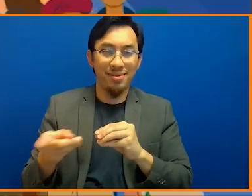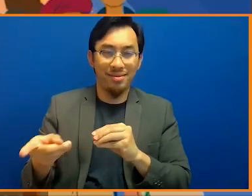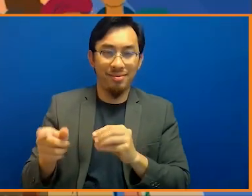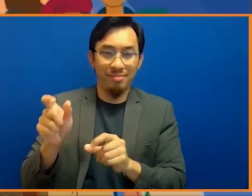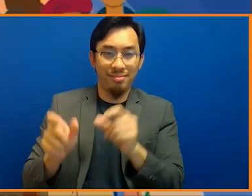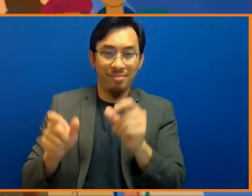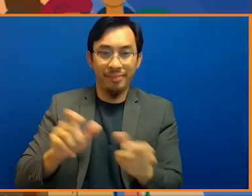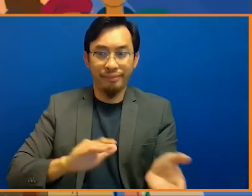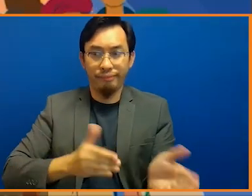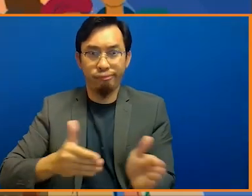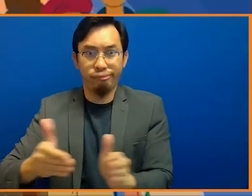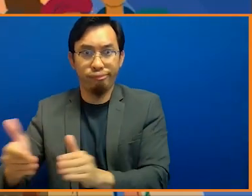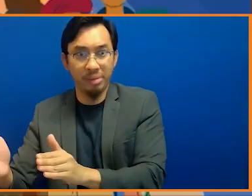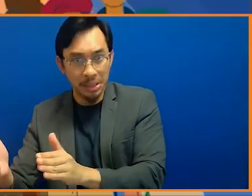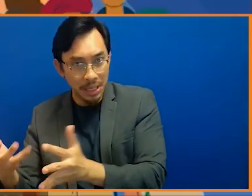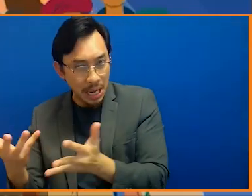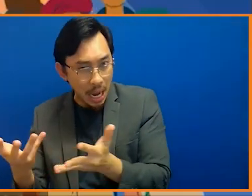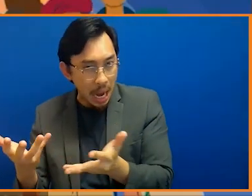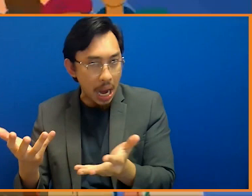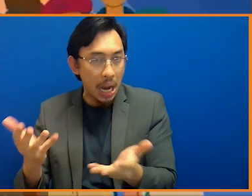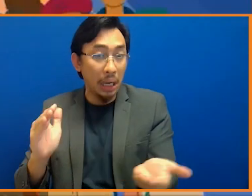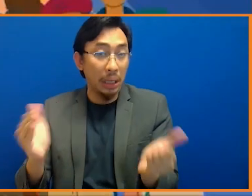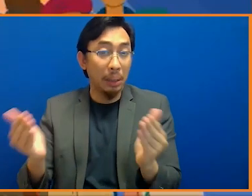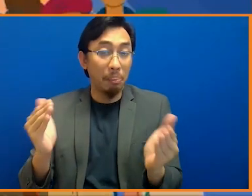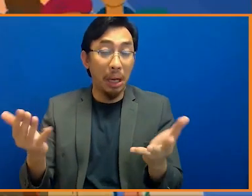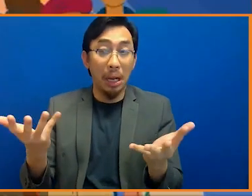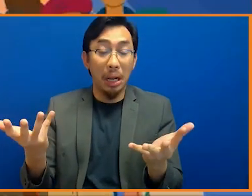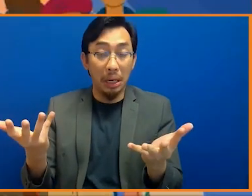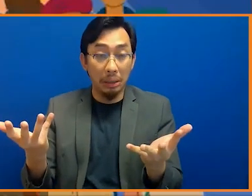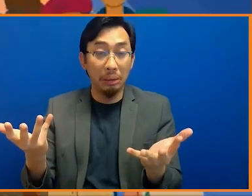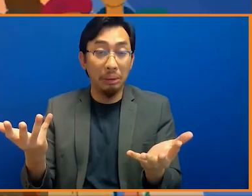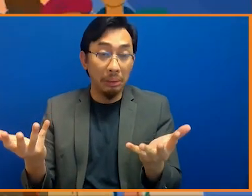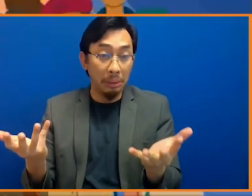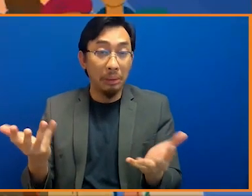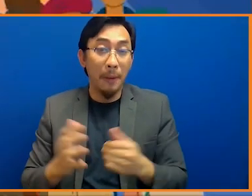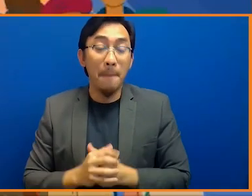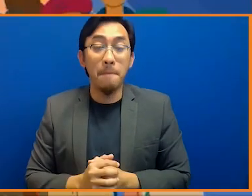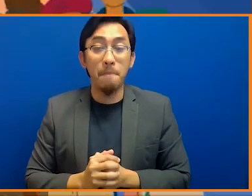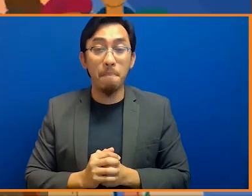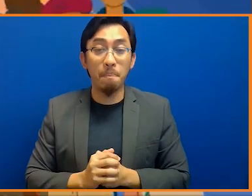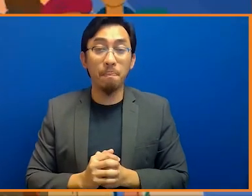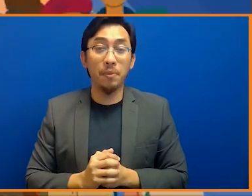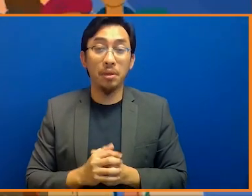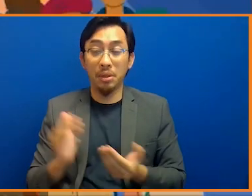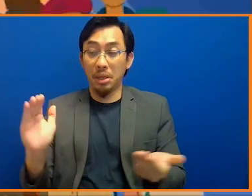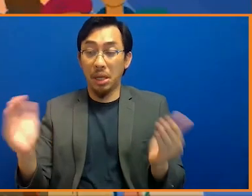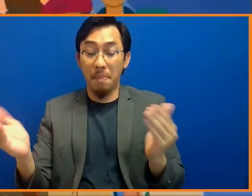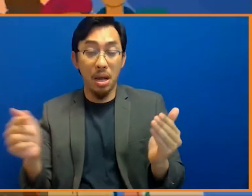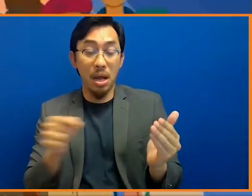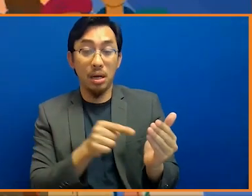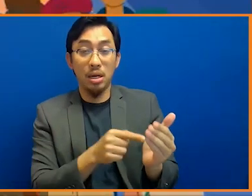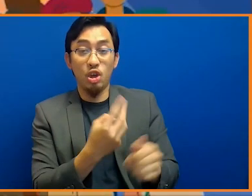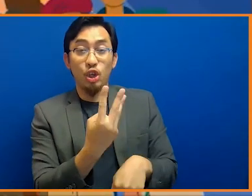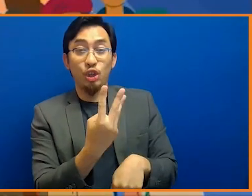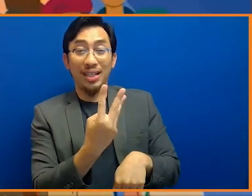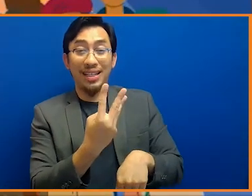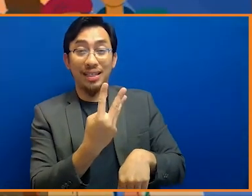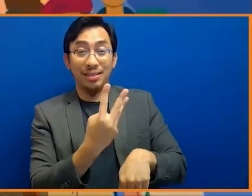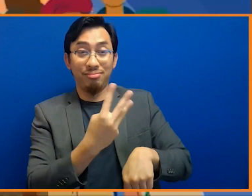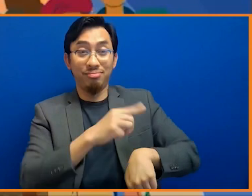staggering. So compared to the one that arrived longer than 3 hours,